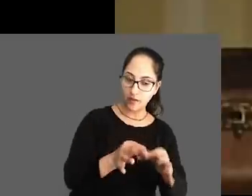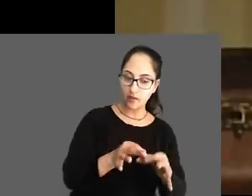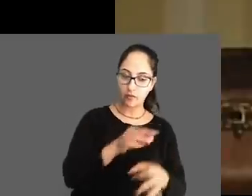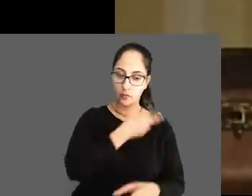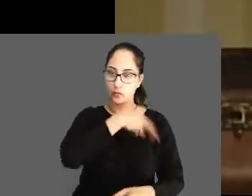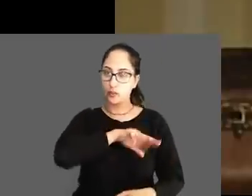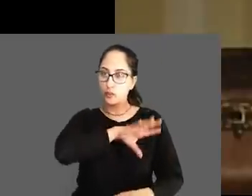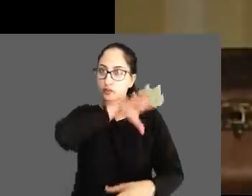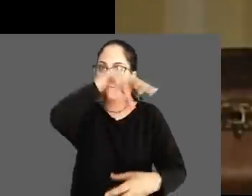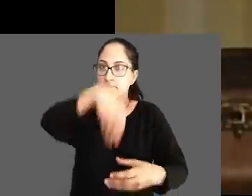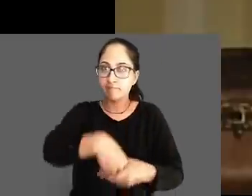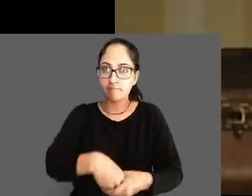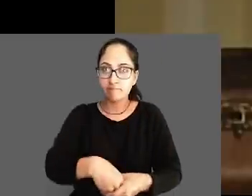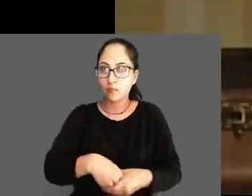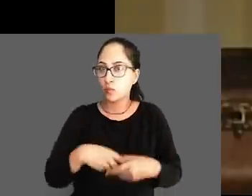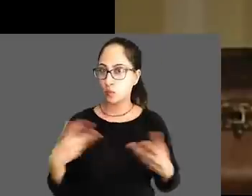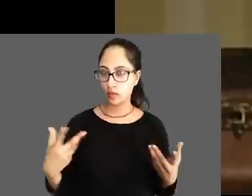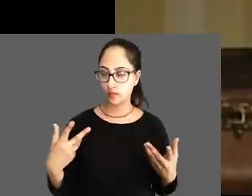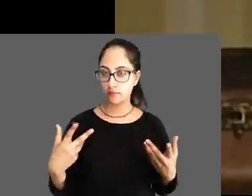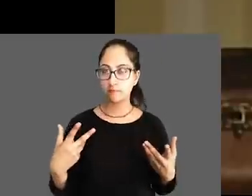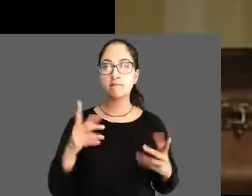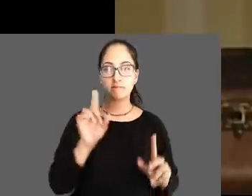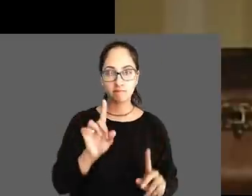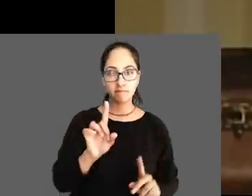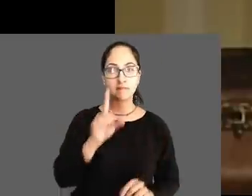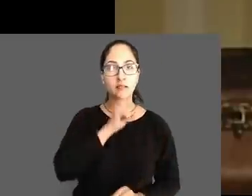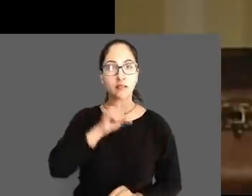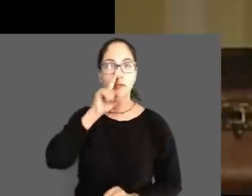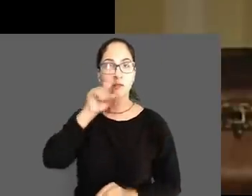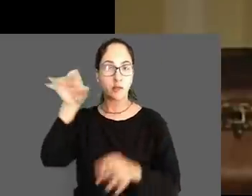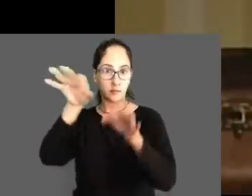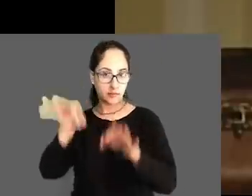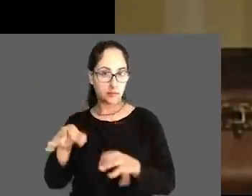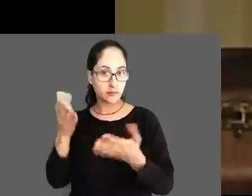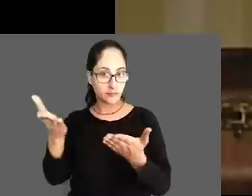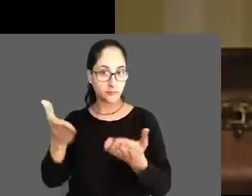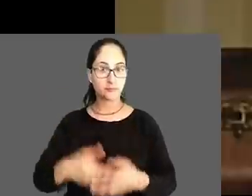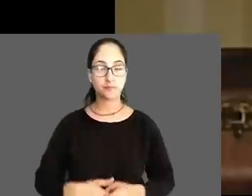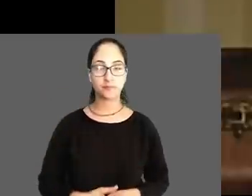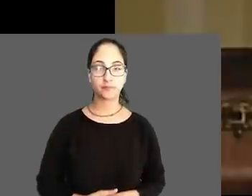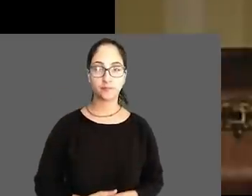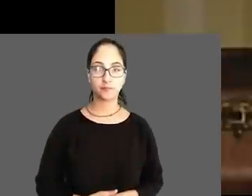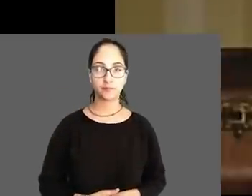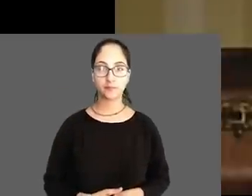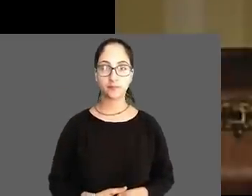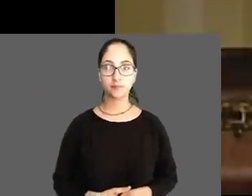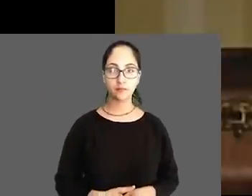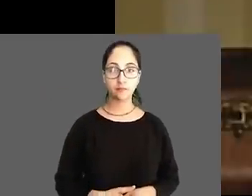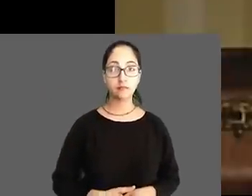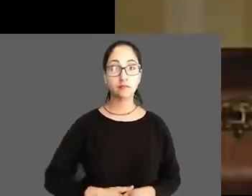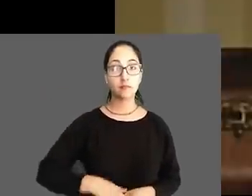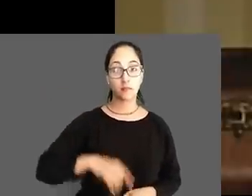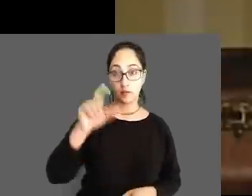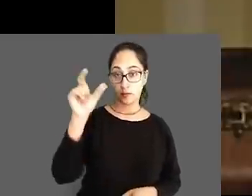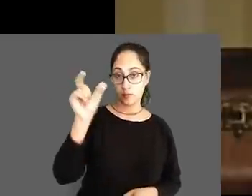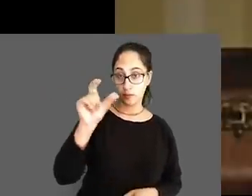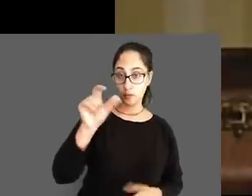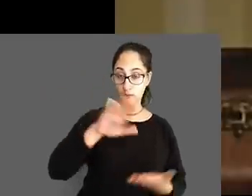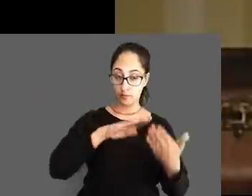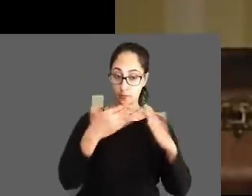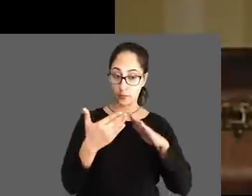that there are forces at play that it doesn't control, but which does view the Muslim